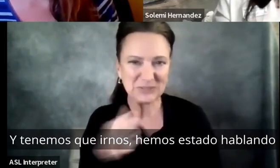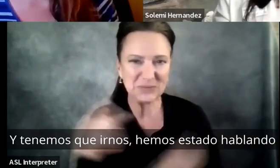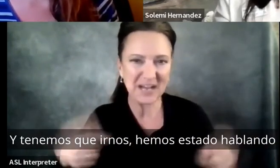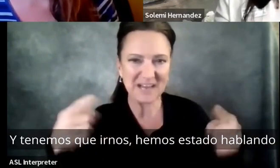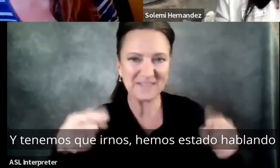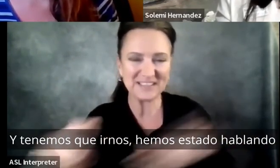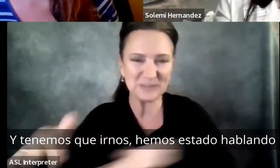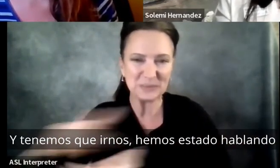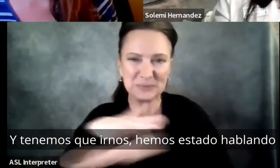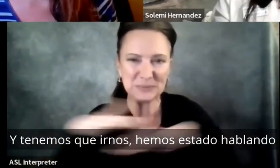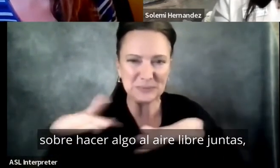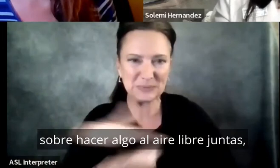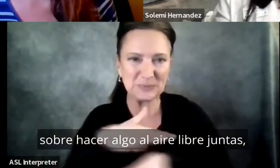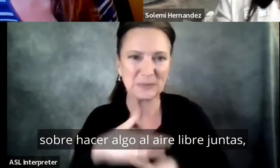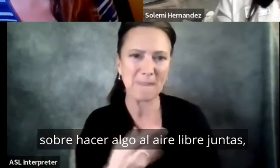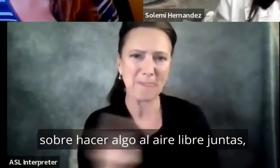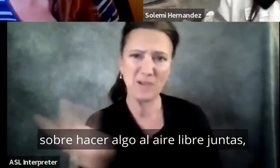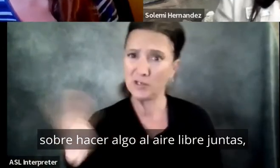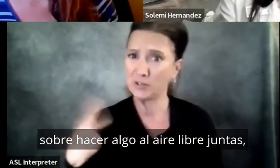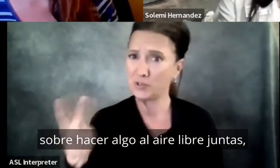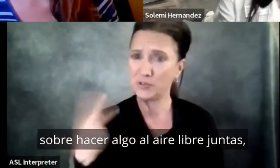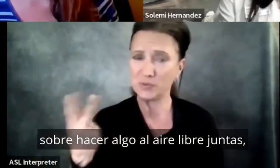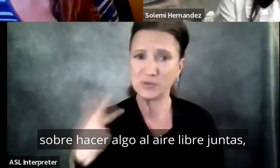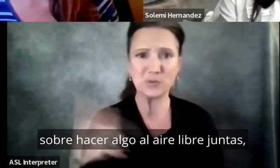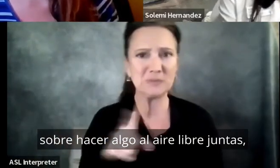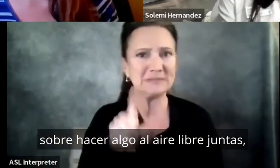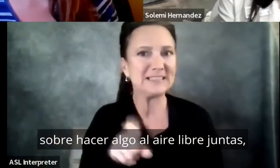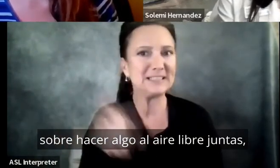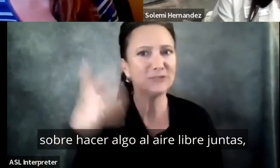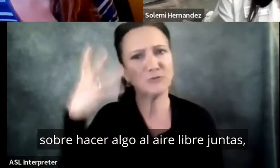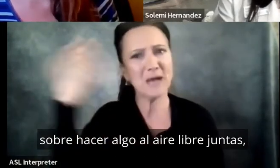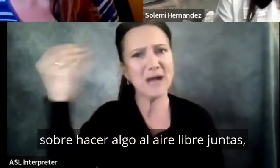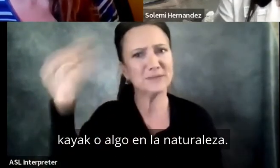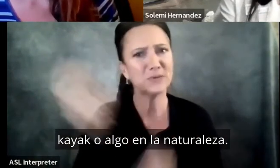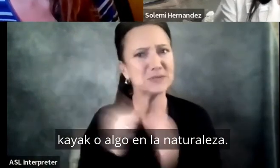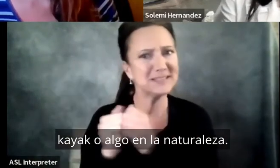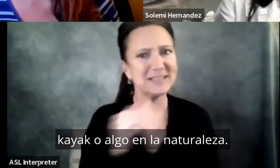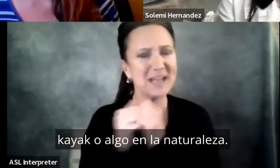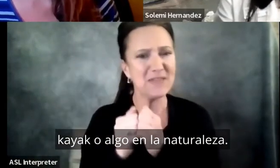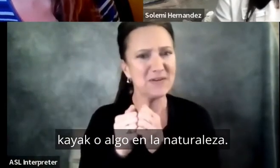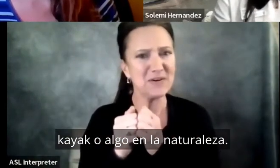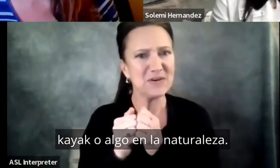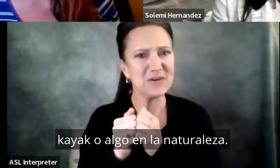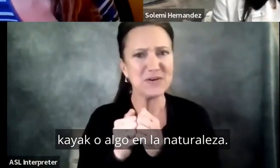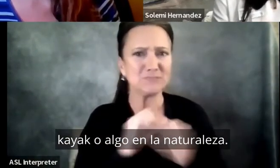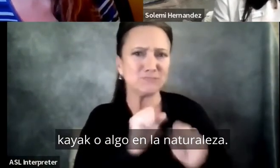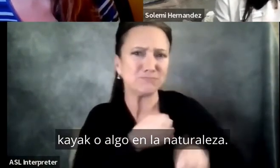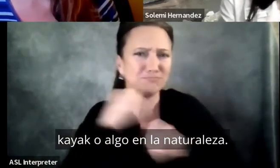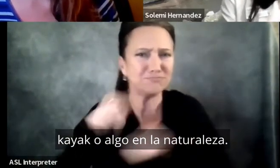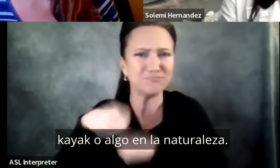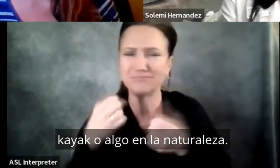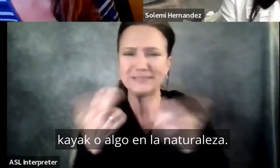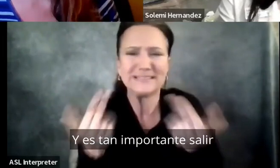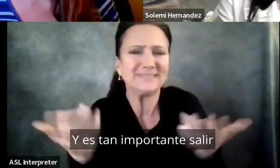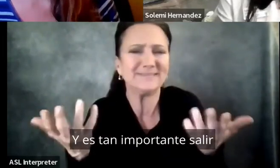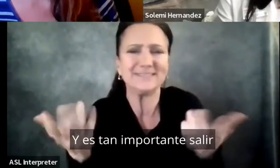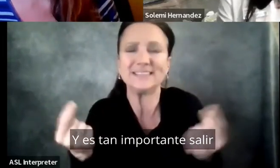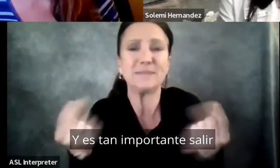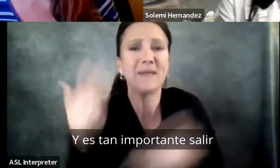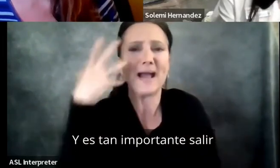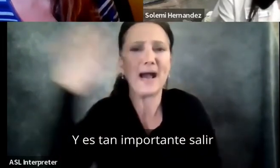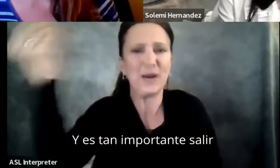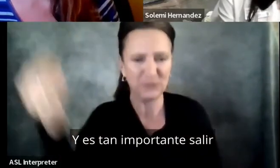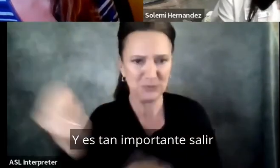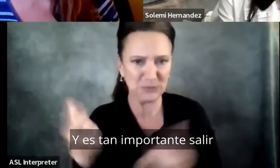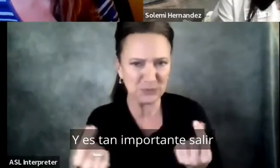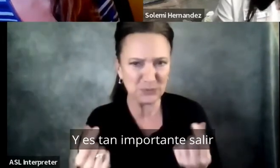we need to go. We've been talking about doing something outdoorsy together, kayaking or something in nature. And,